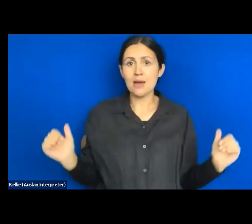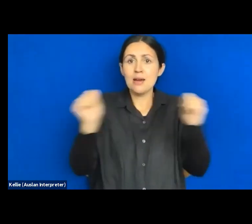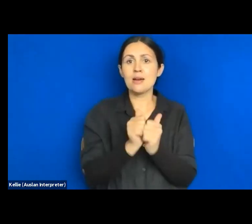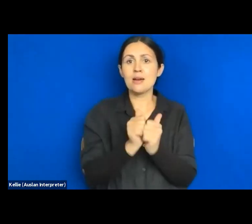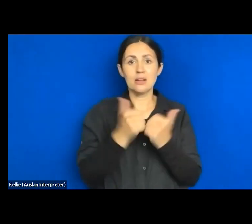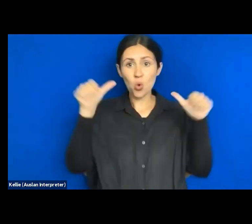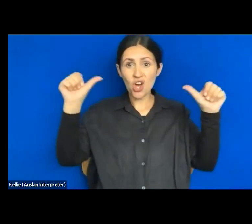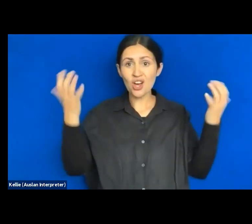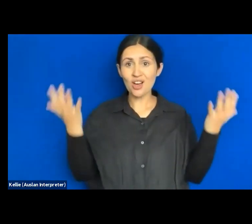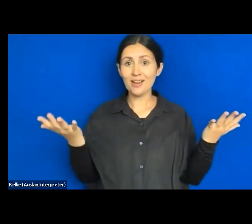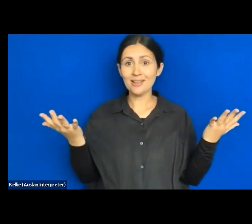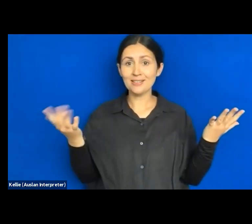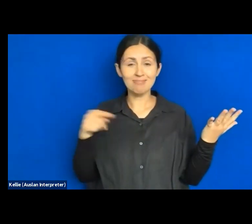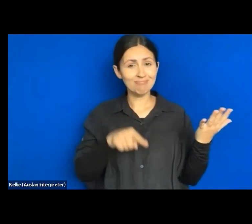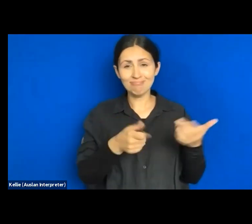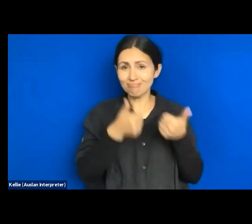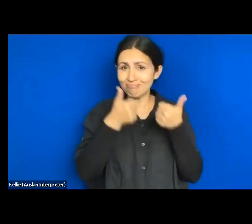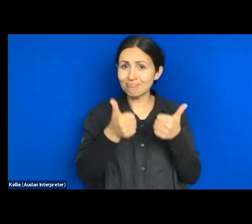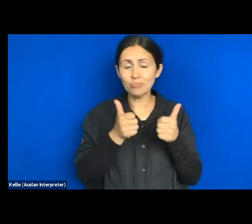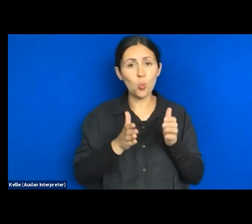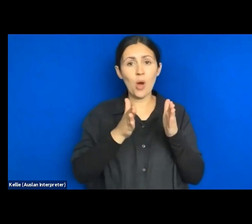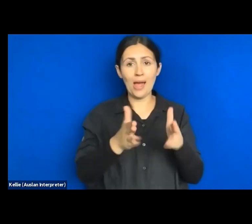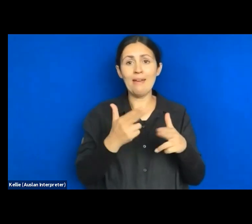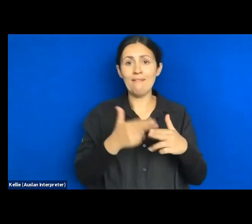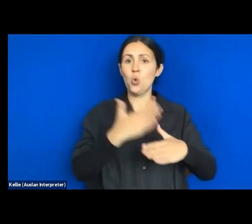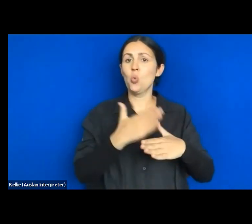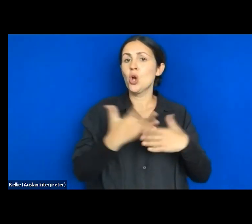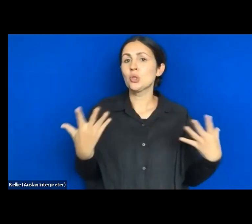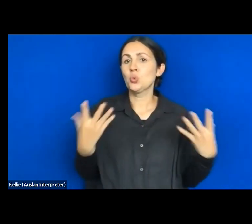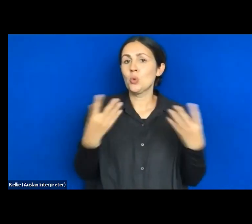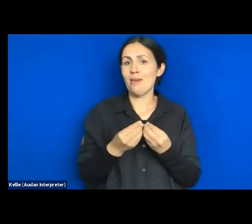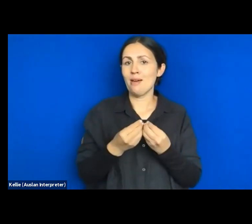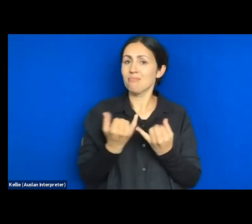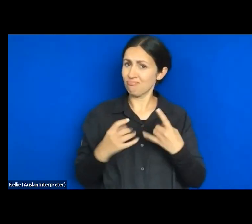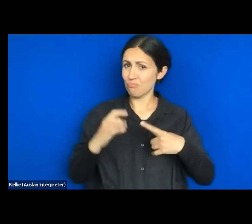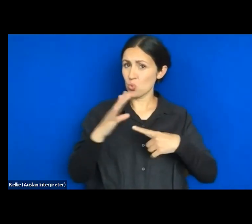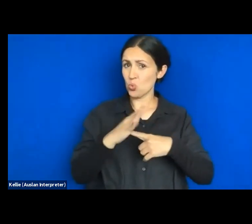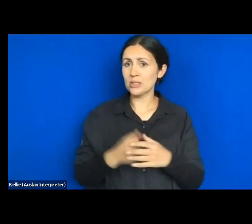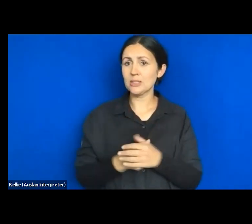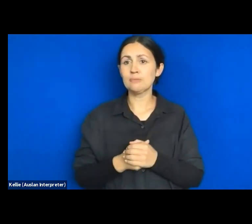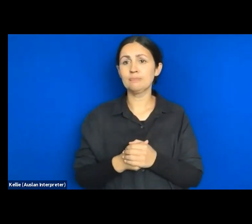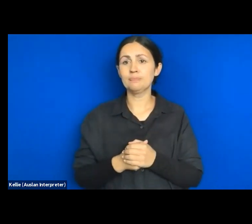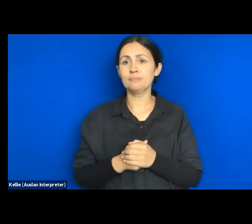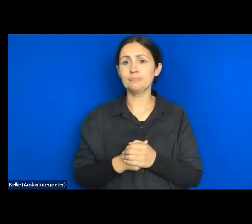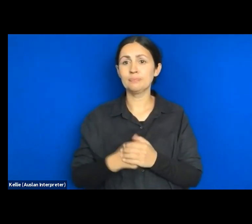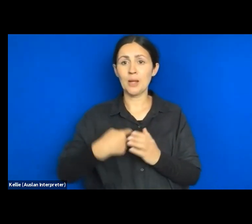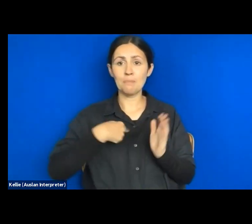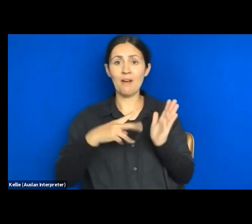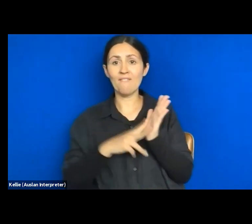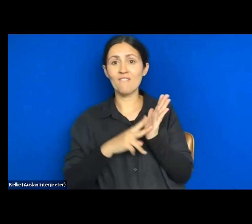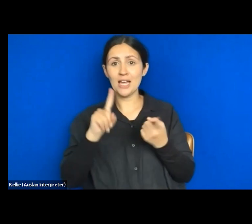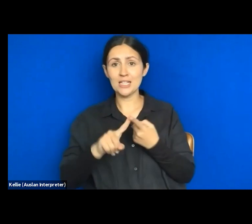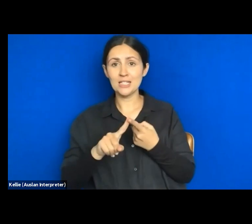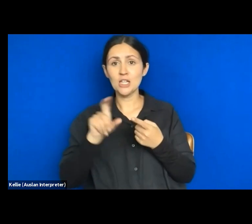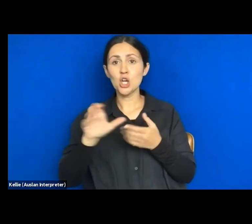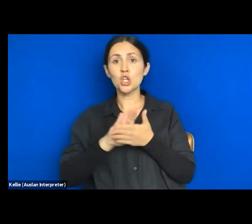simply no more efficient or effective way of working. And as Vice-Chancellor, I was keen to build on the commitment to collaboration